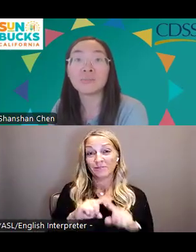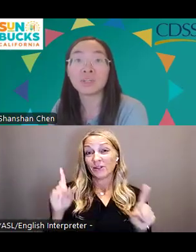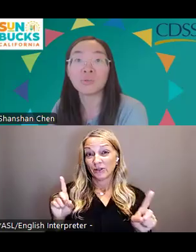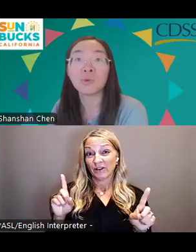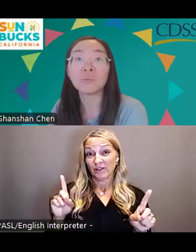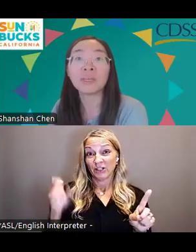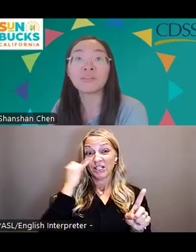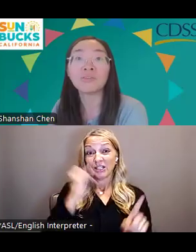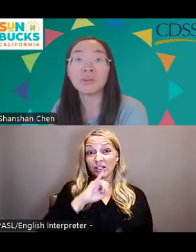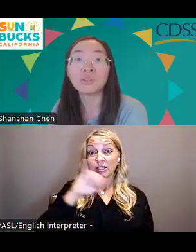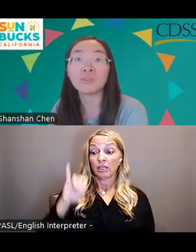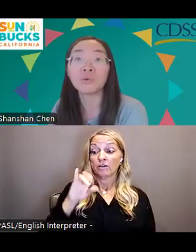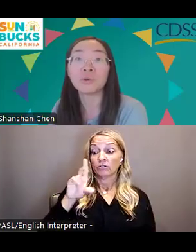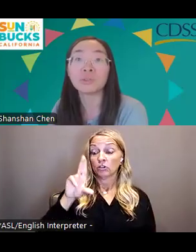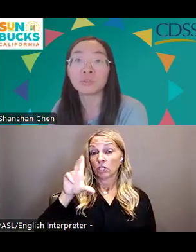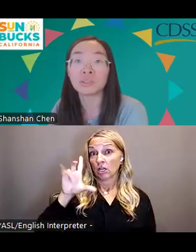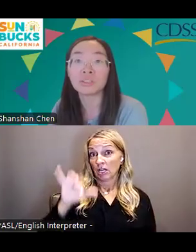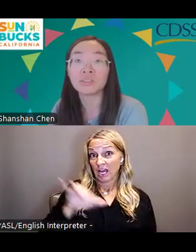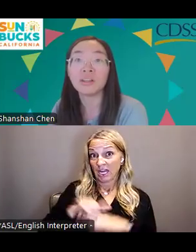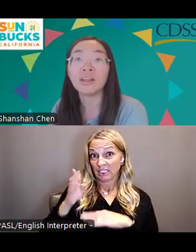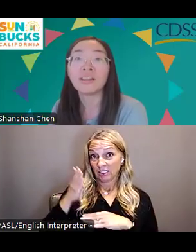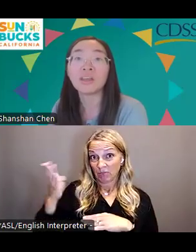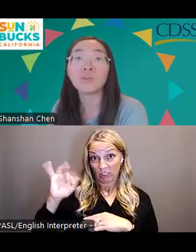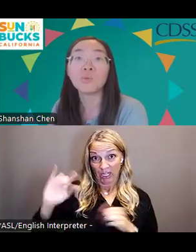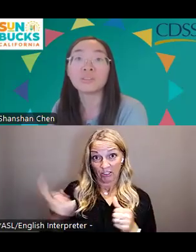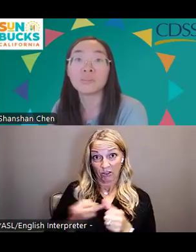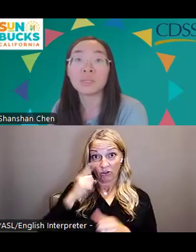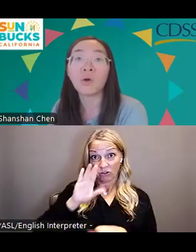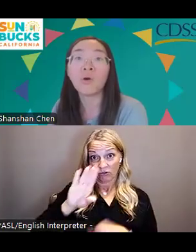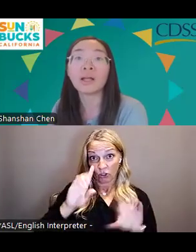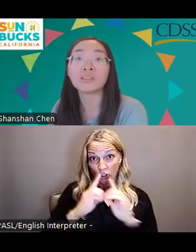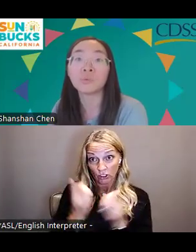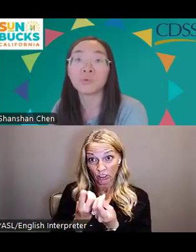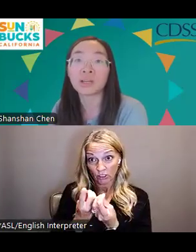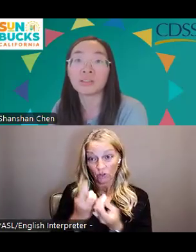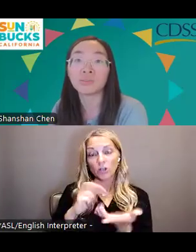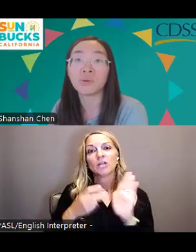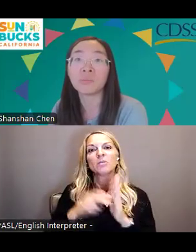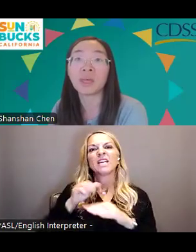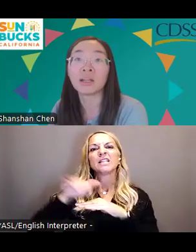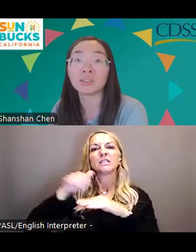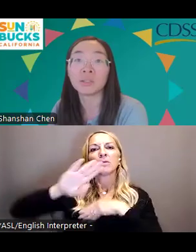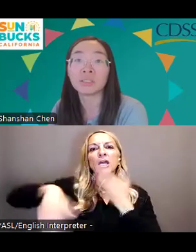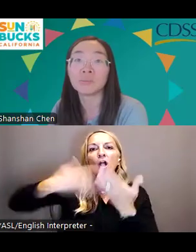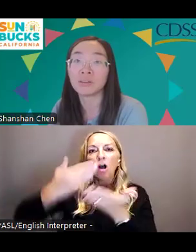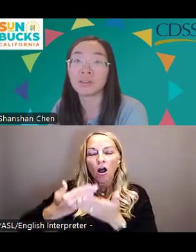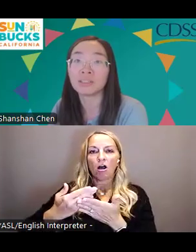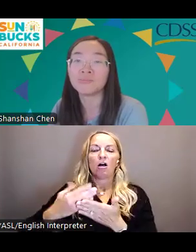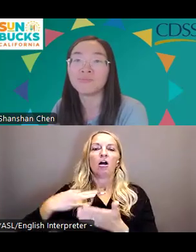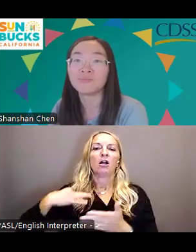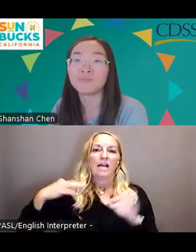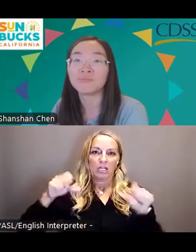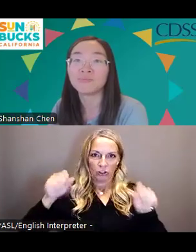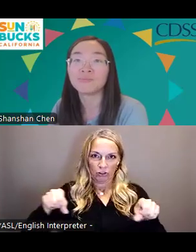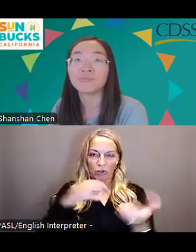July submission will be the first for your district, then you would submit all eligible records from the eligibility